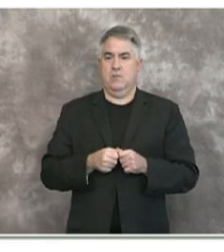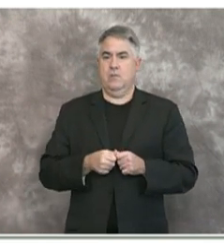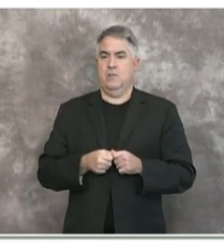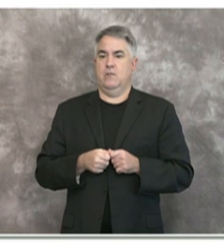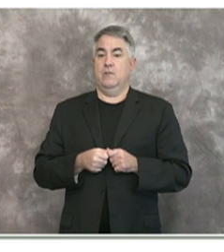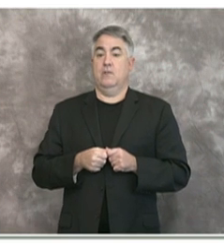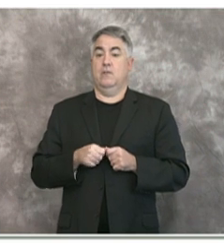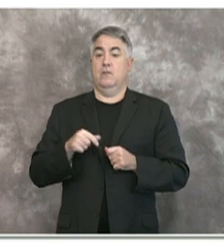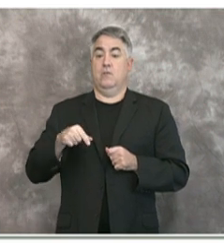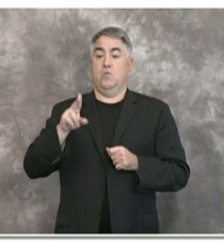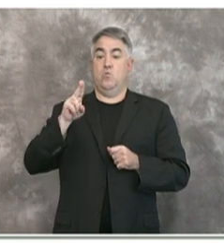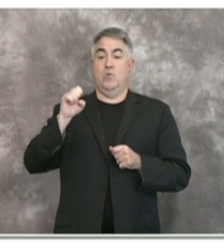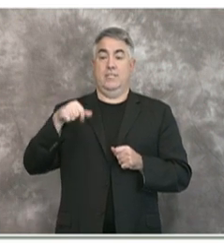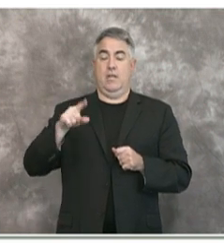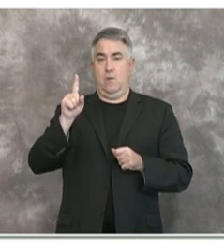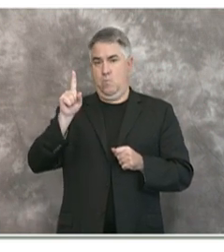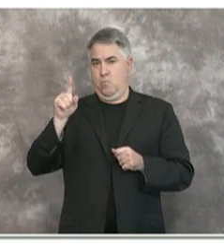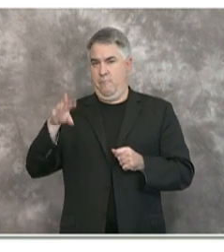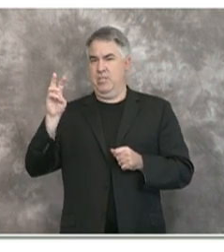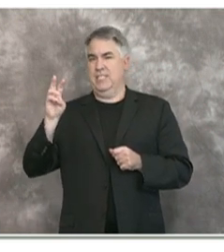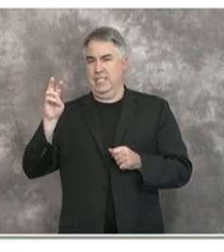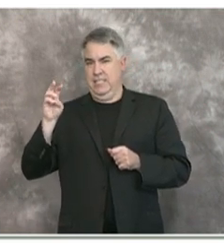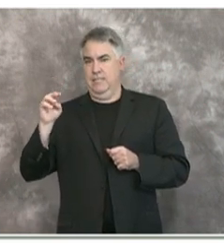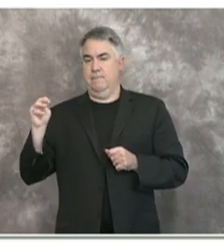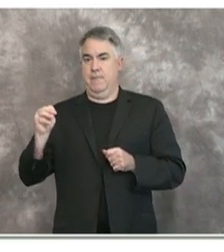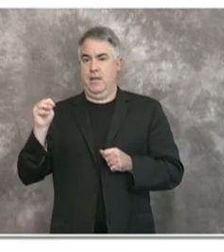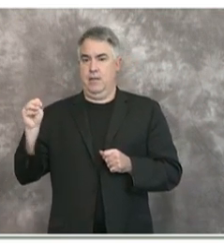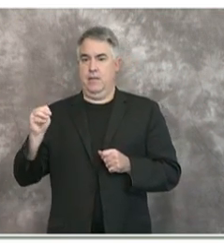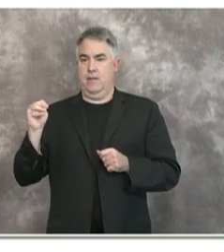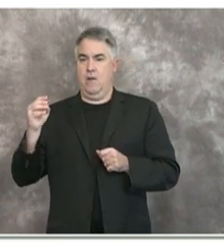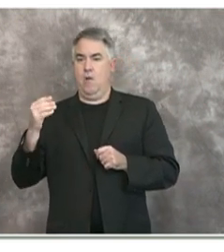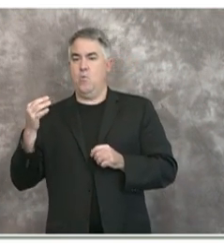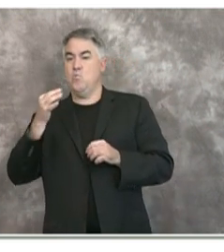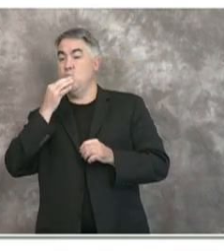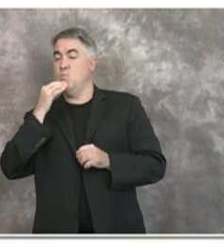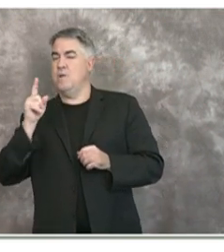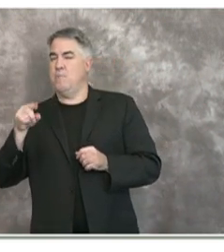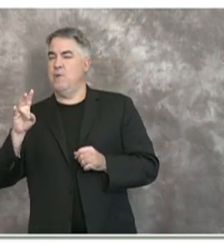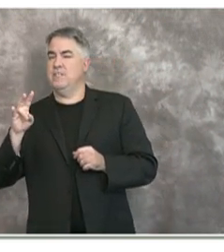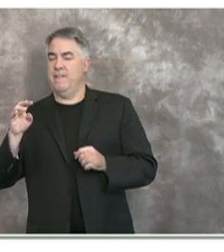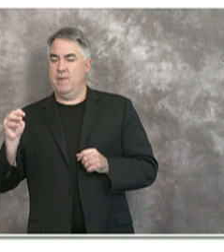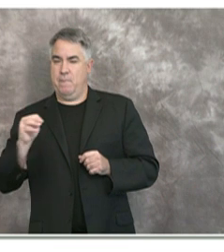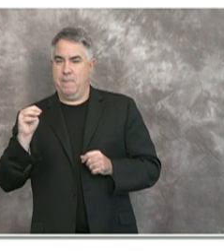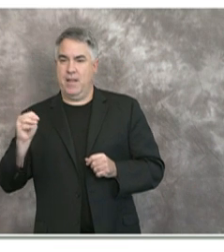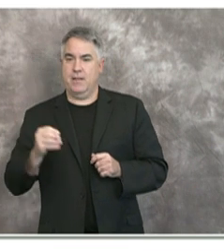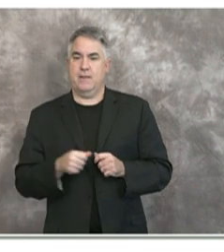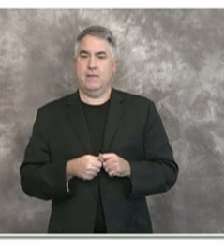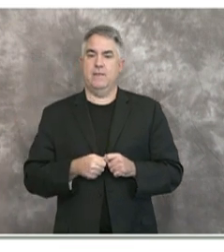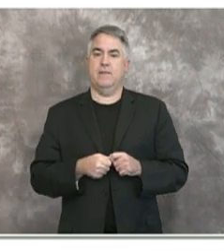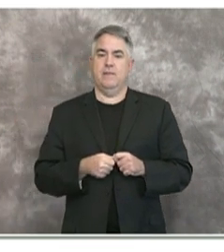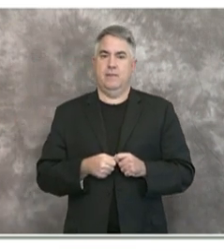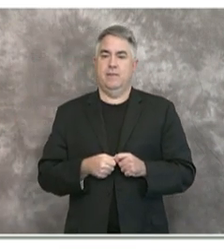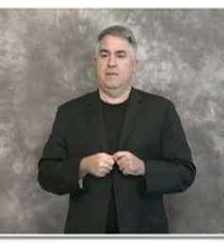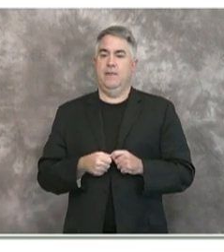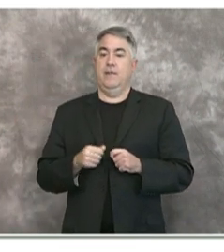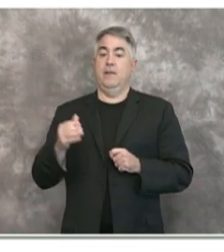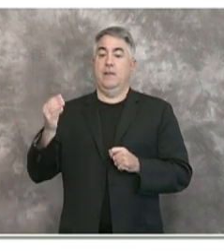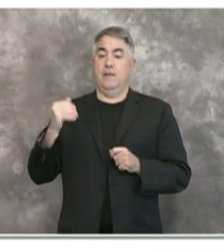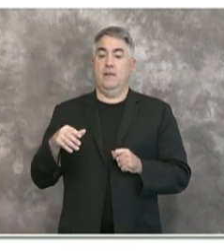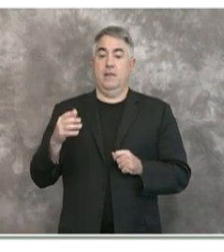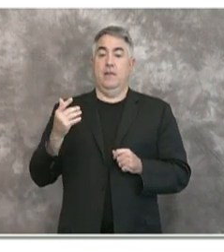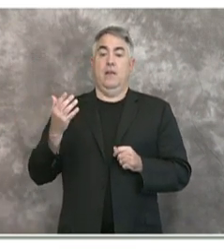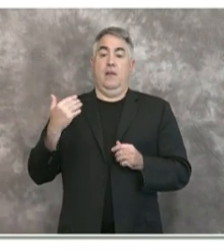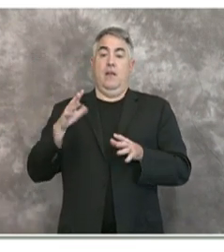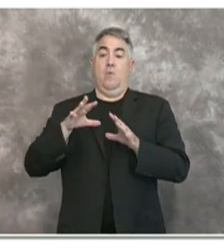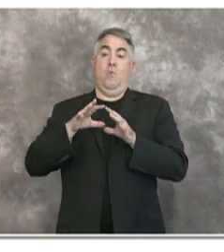almost 1.7 million positive cases, which is still 30% of